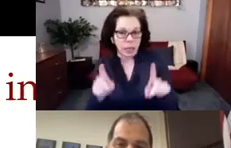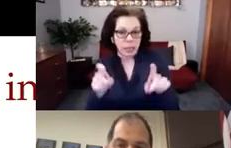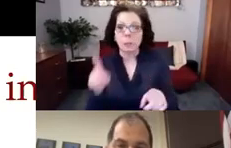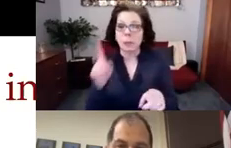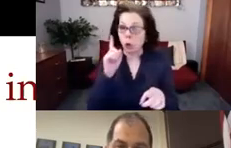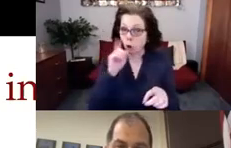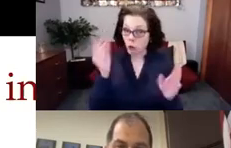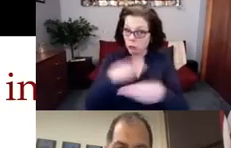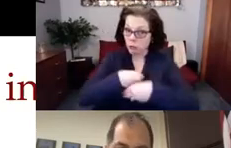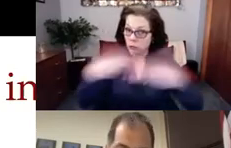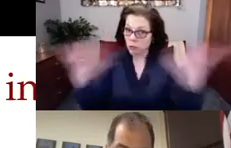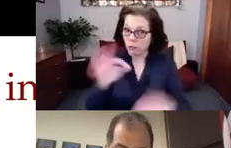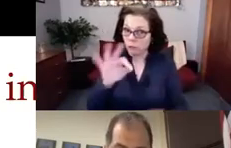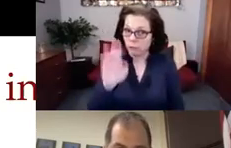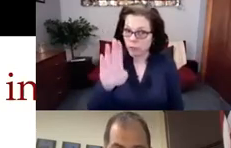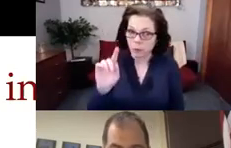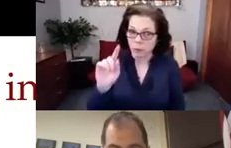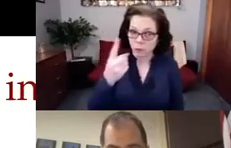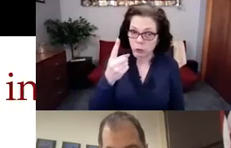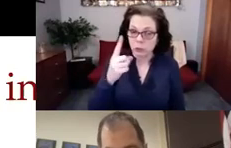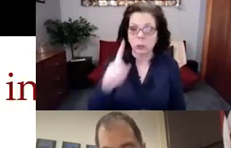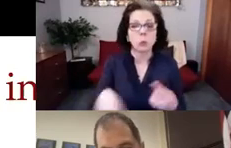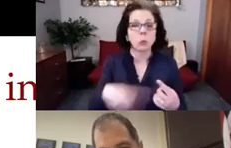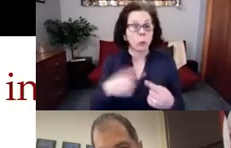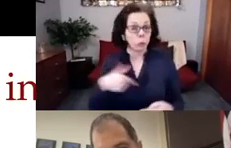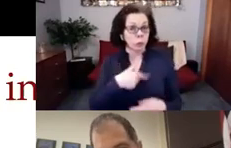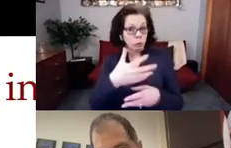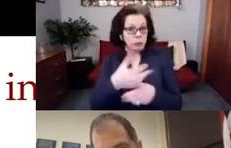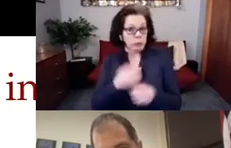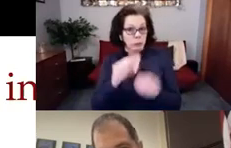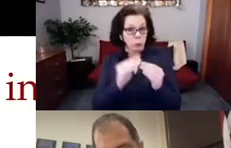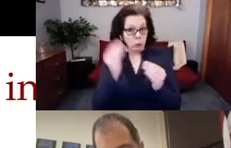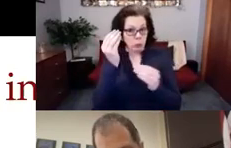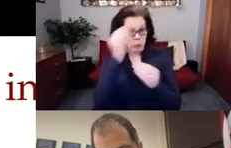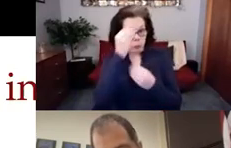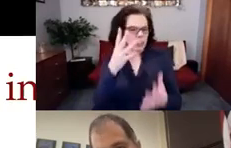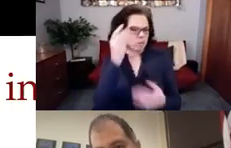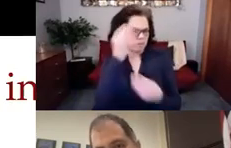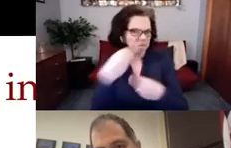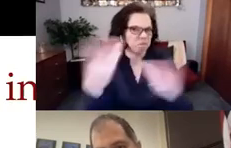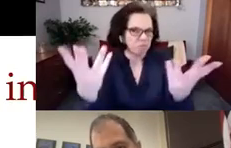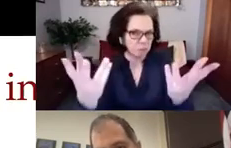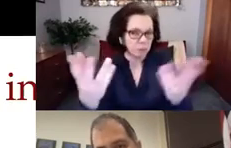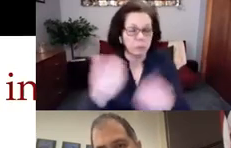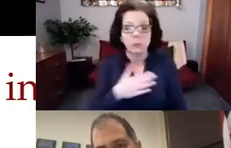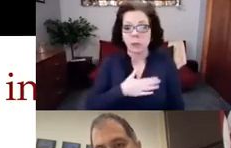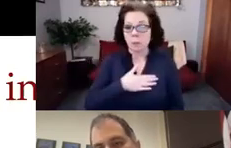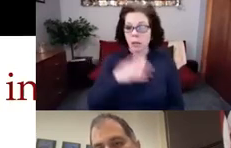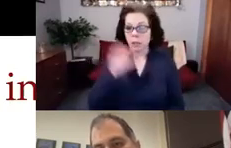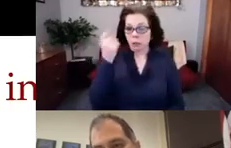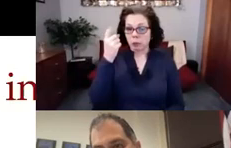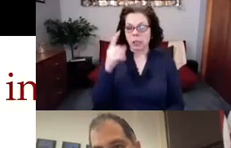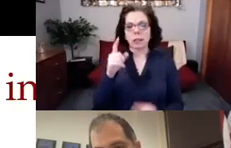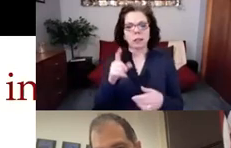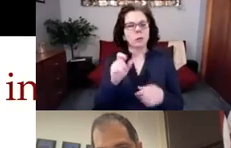1st, and we'll update you as soon as more information comes. But my understanding is that there would be a parental